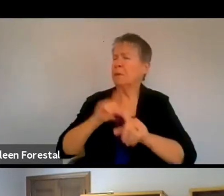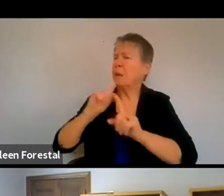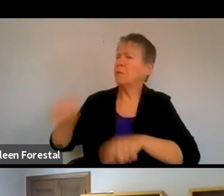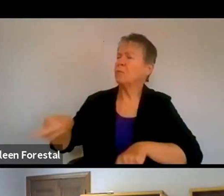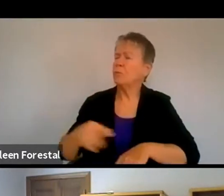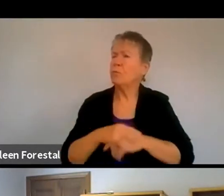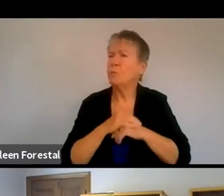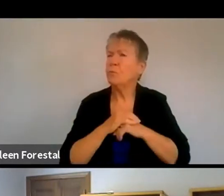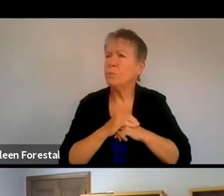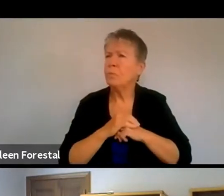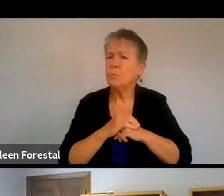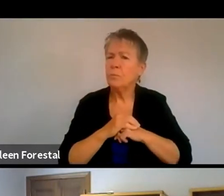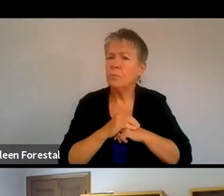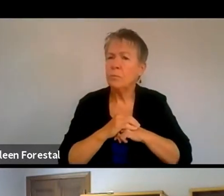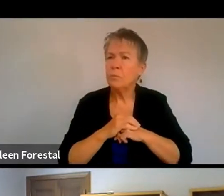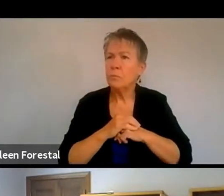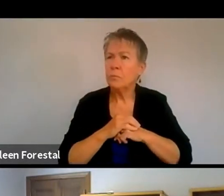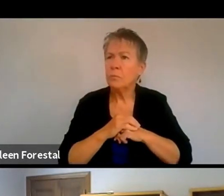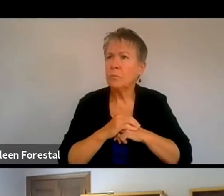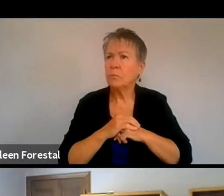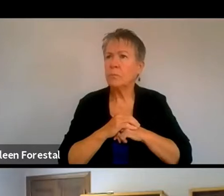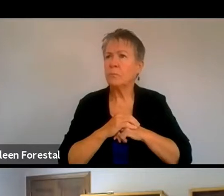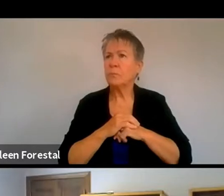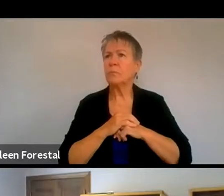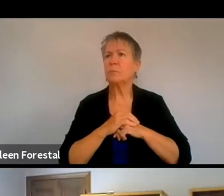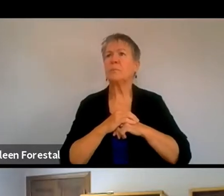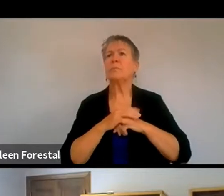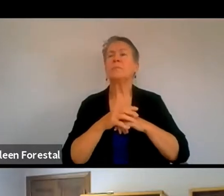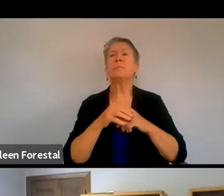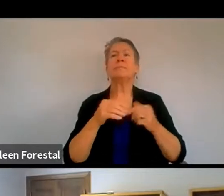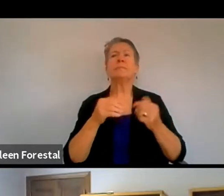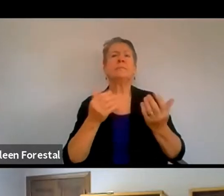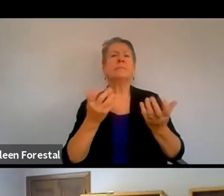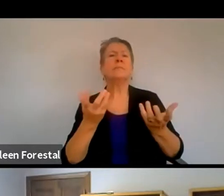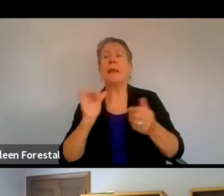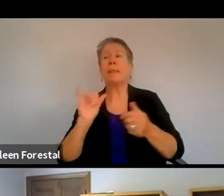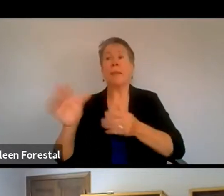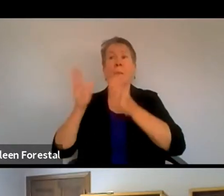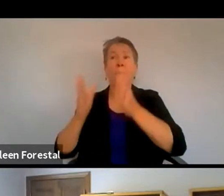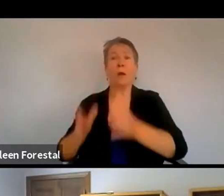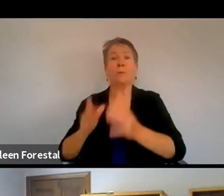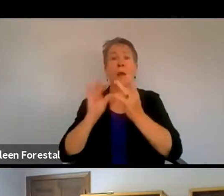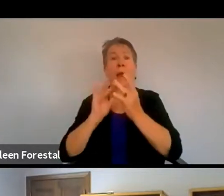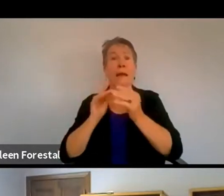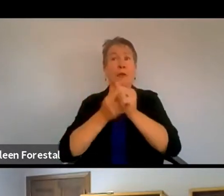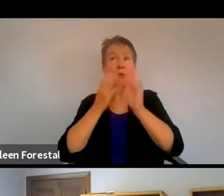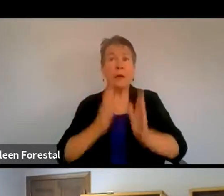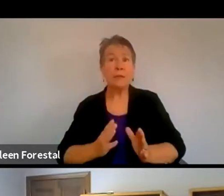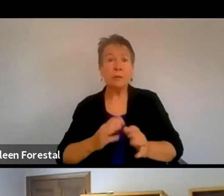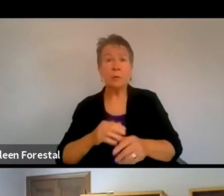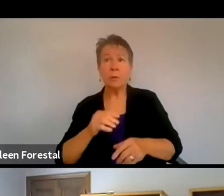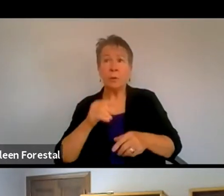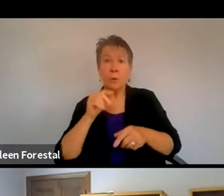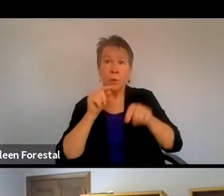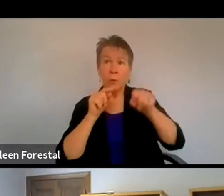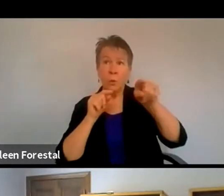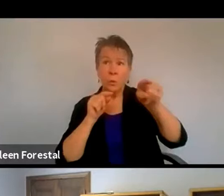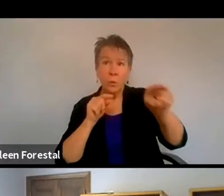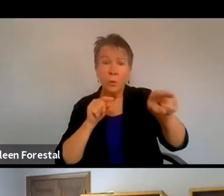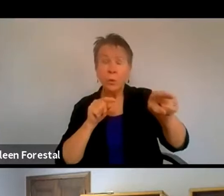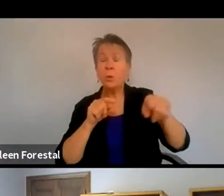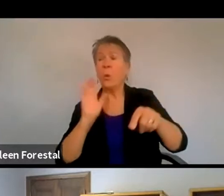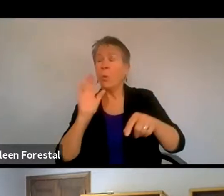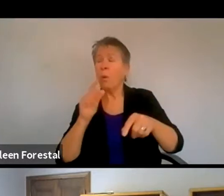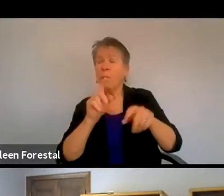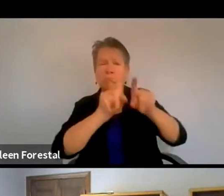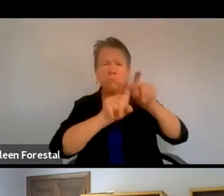determine whether you or another person is at risk. Please provide the information when you get a